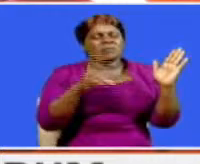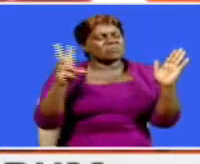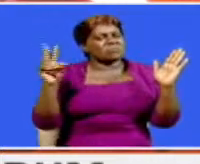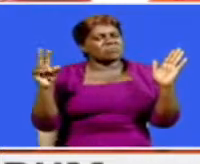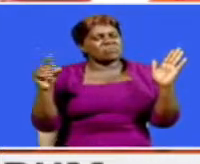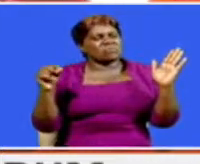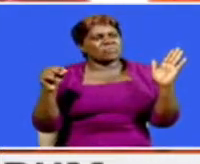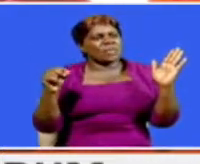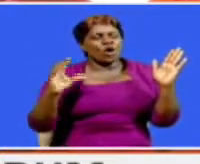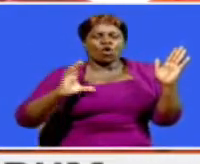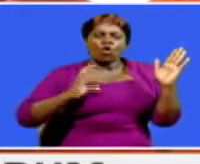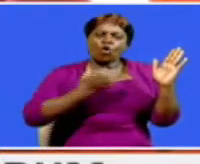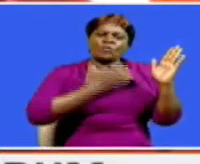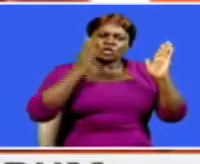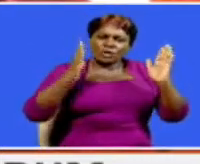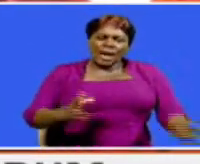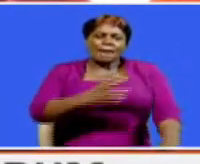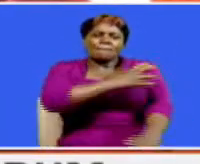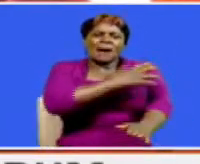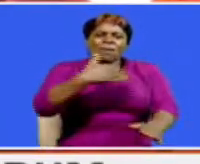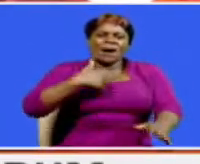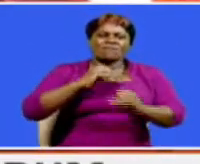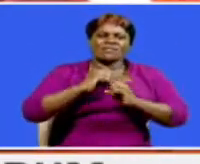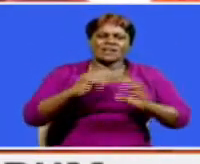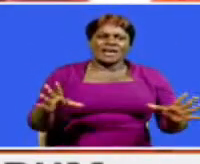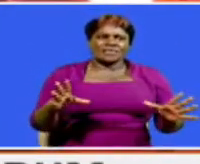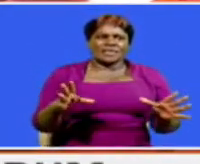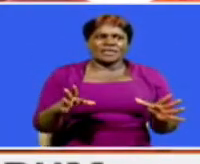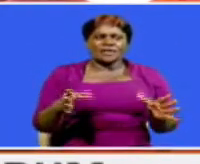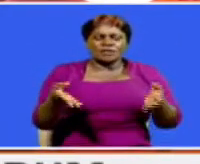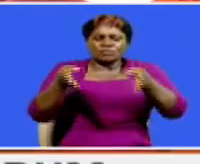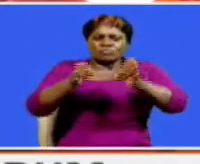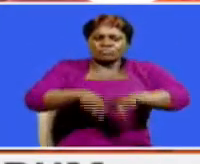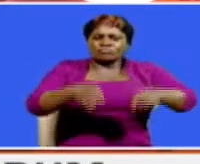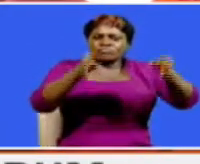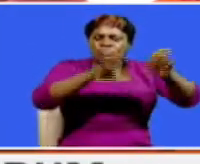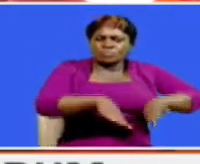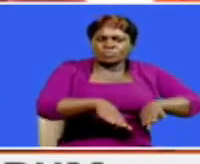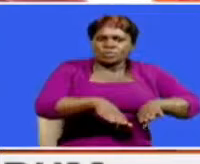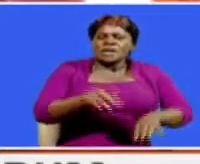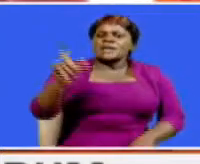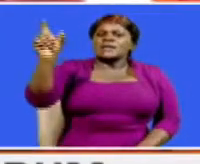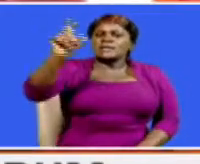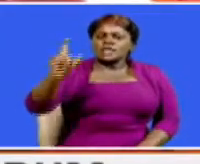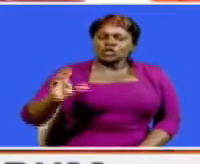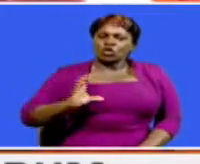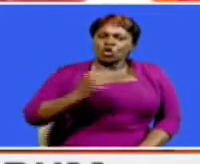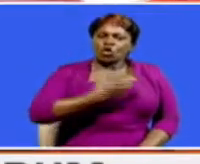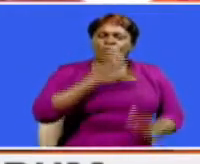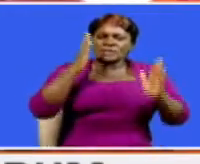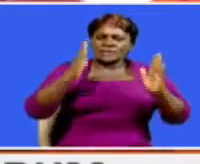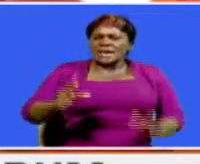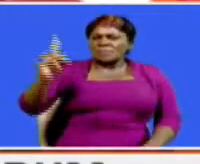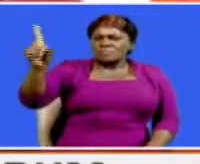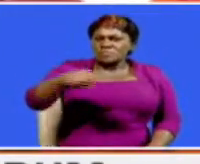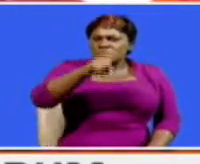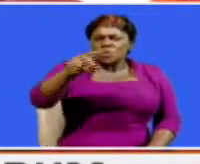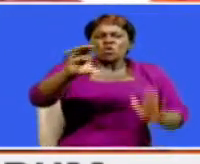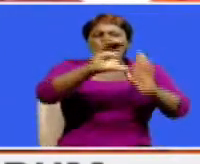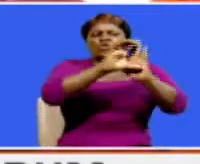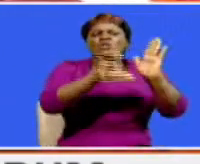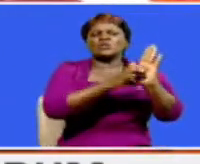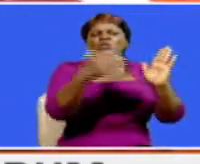County commissioner has no powers to interfere with the governor. The so-called regional commissioner is completely legal. There are no